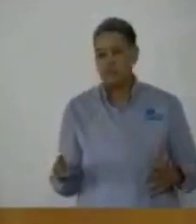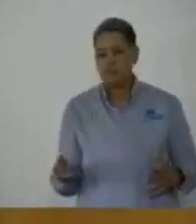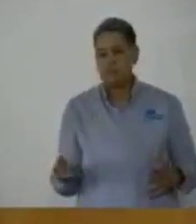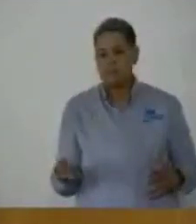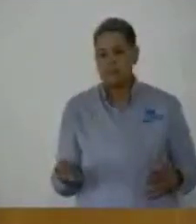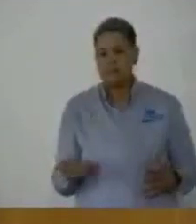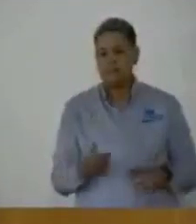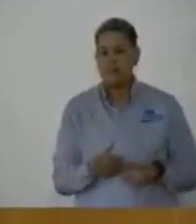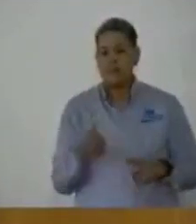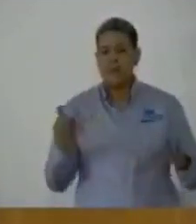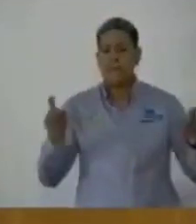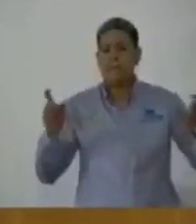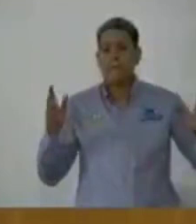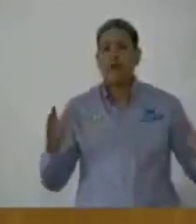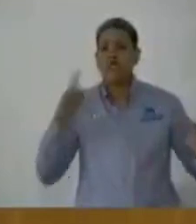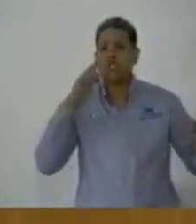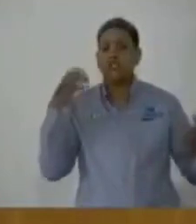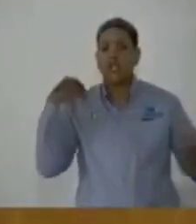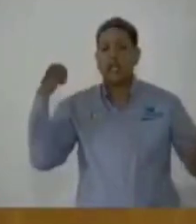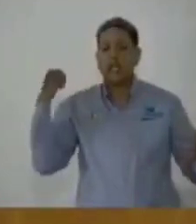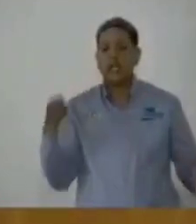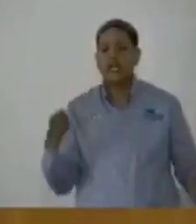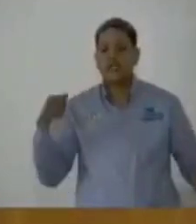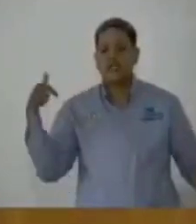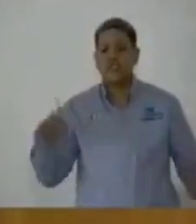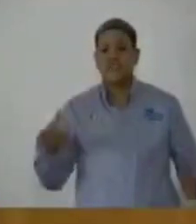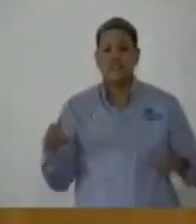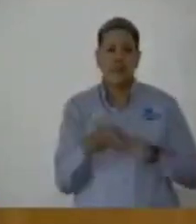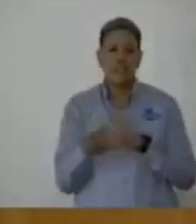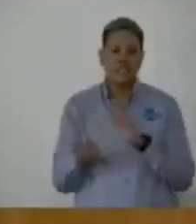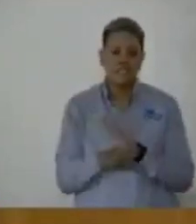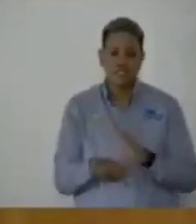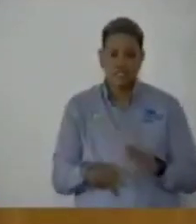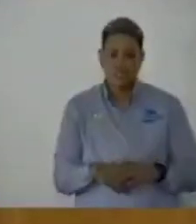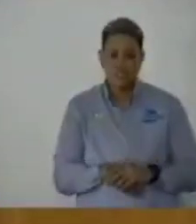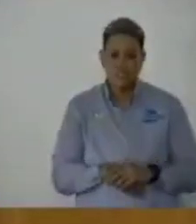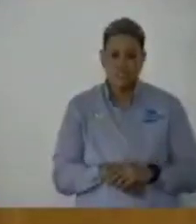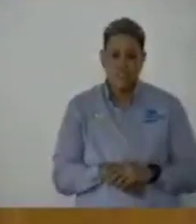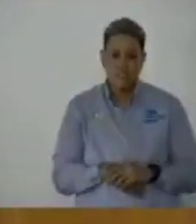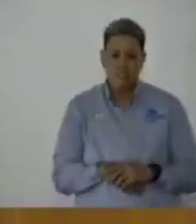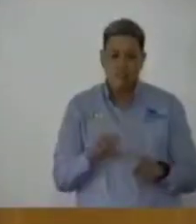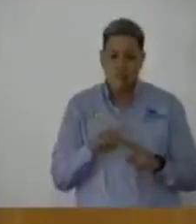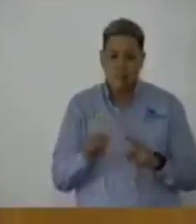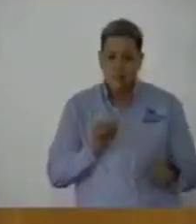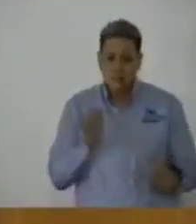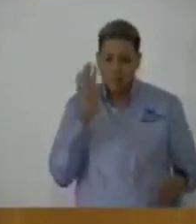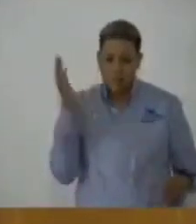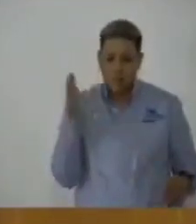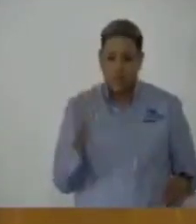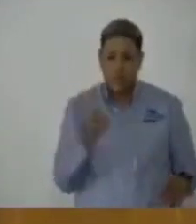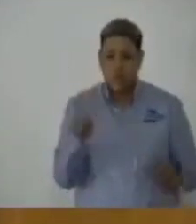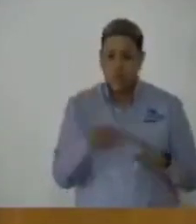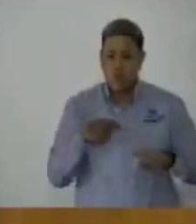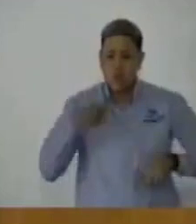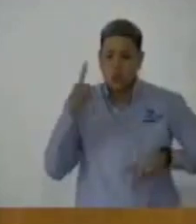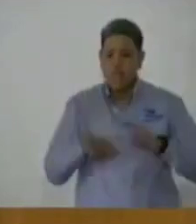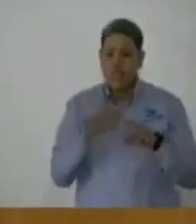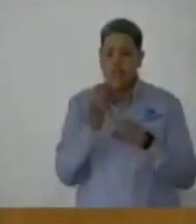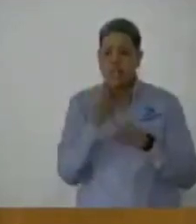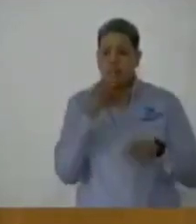and the masters and the heroes of this policy. But I was there when we couldn't get a